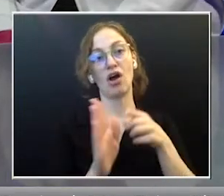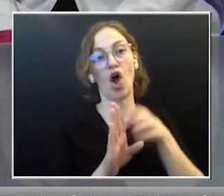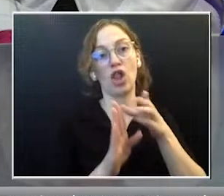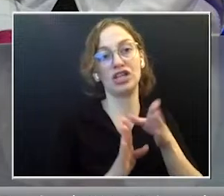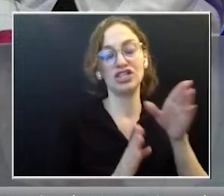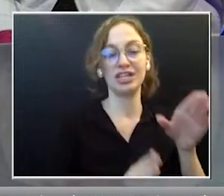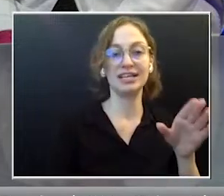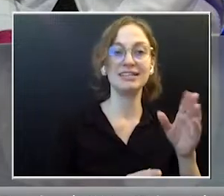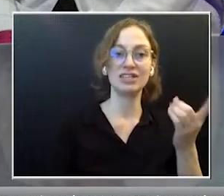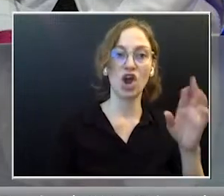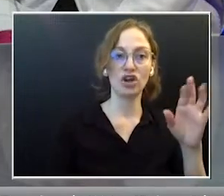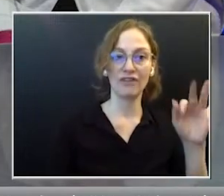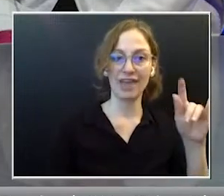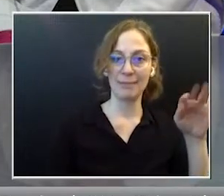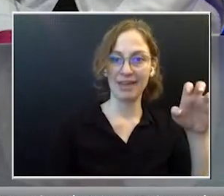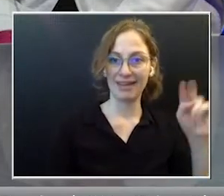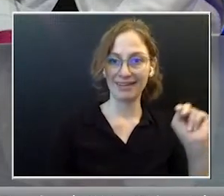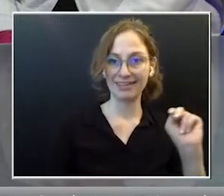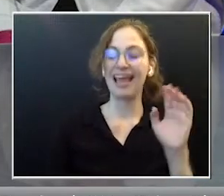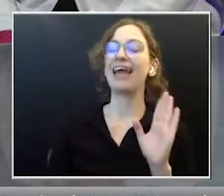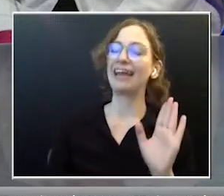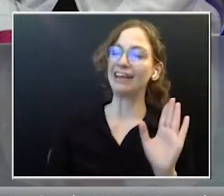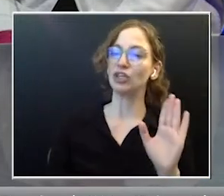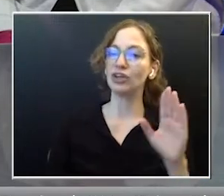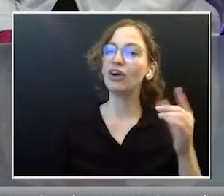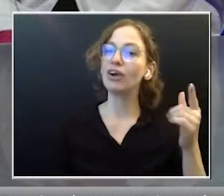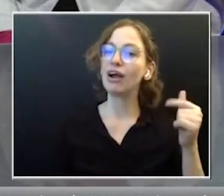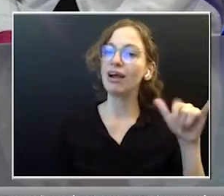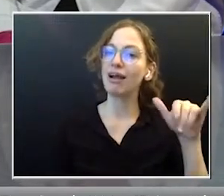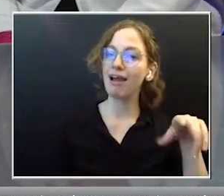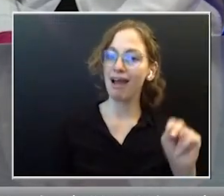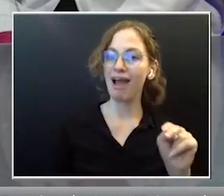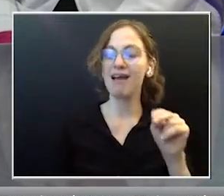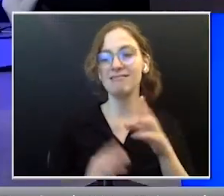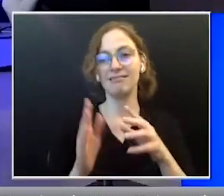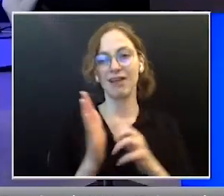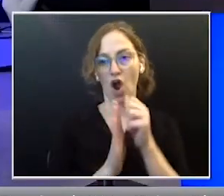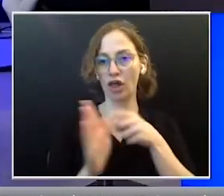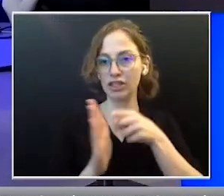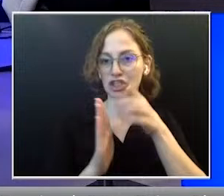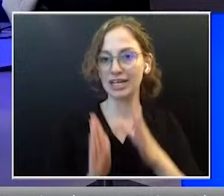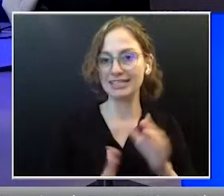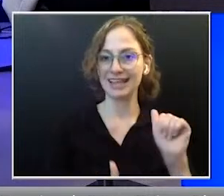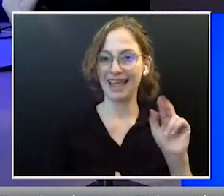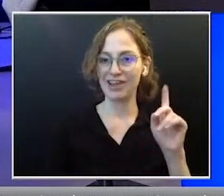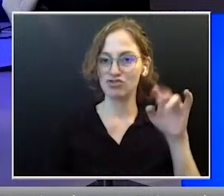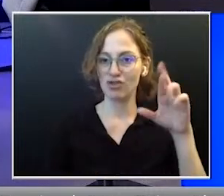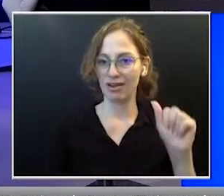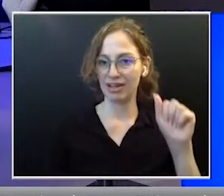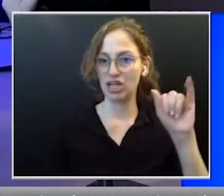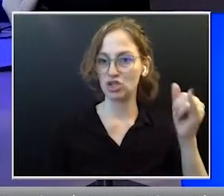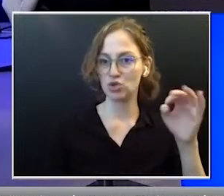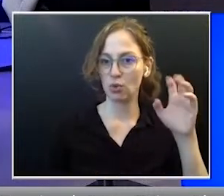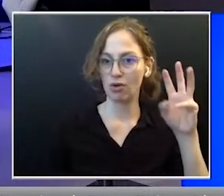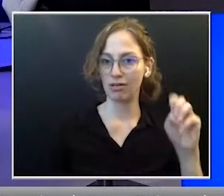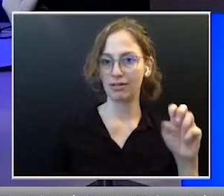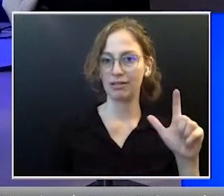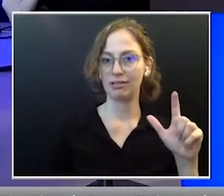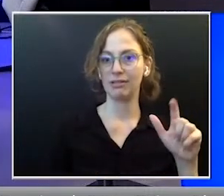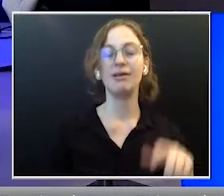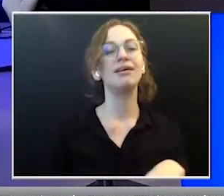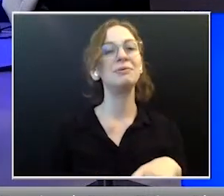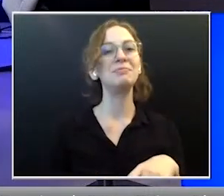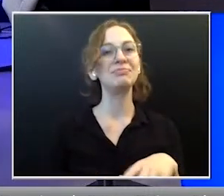Angela's gynecologic oncologist, Dr. Andrea Jewell. Thank you for being here. Angela, you won the competition, and just to be